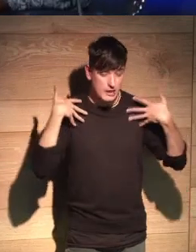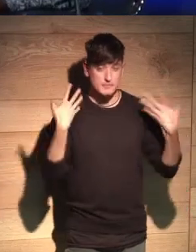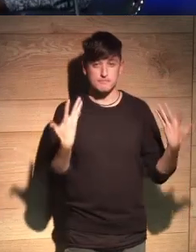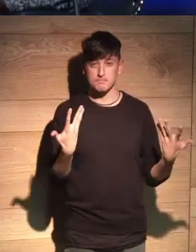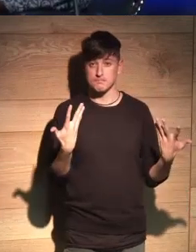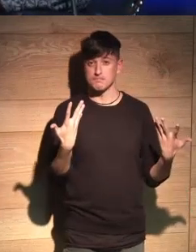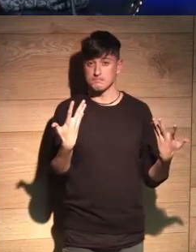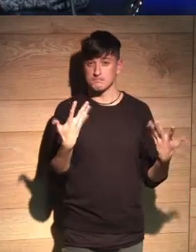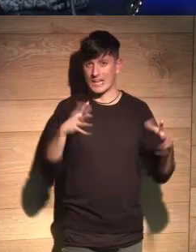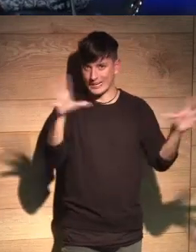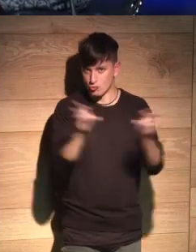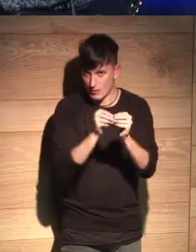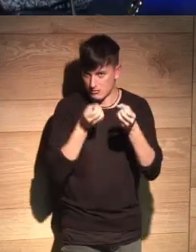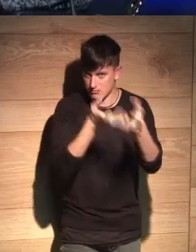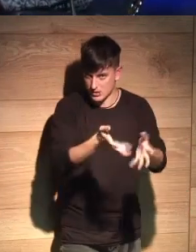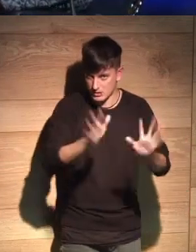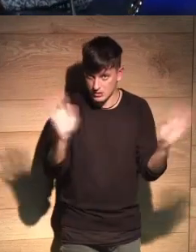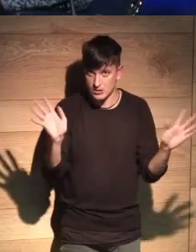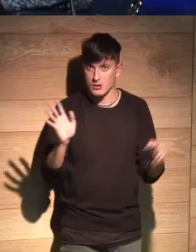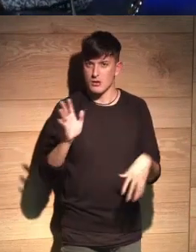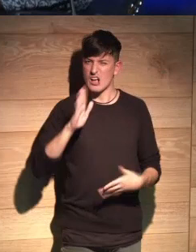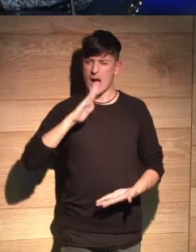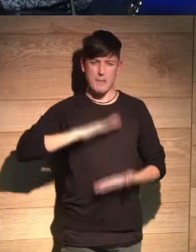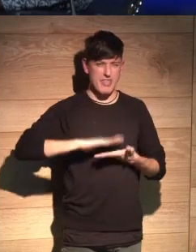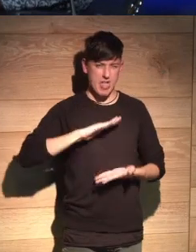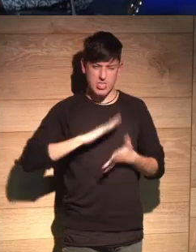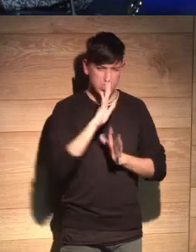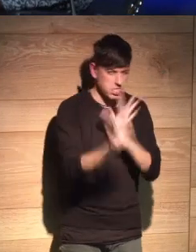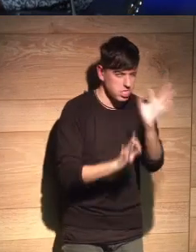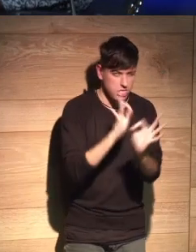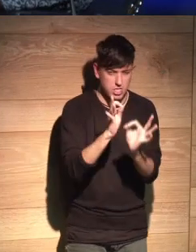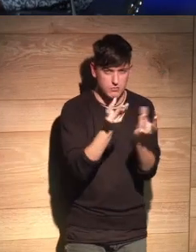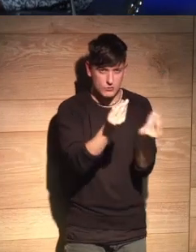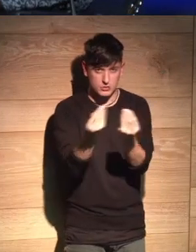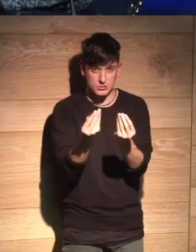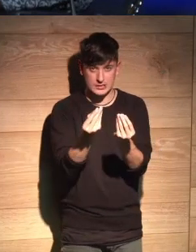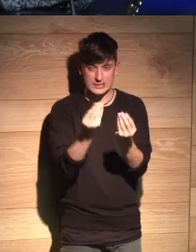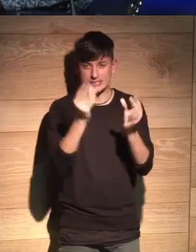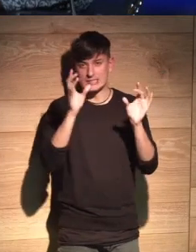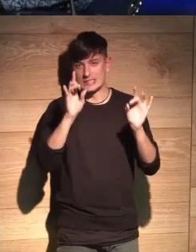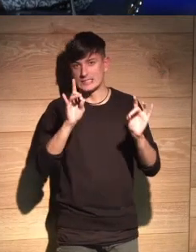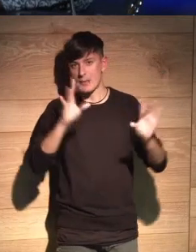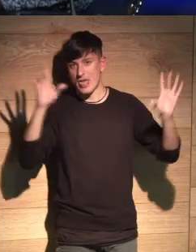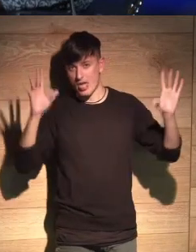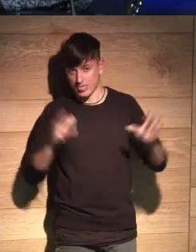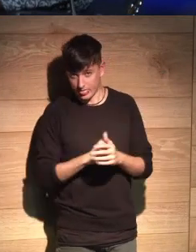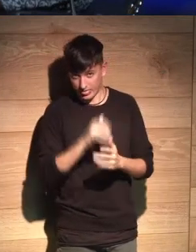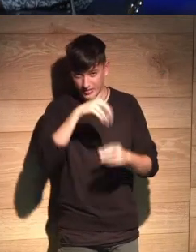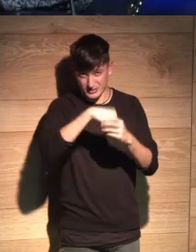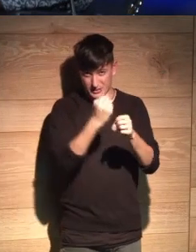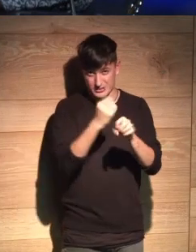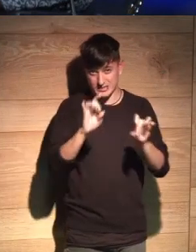emotional intelligence, as a summary, a lot of organizational capacity,